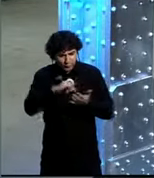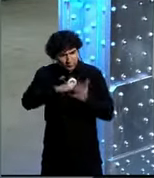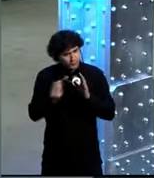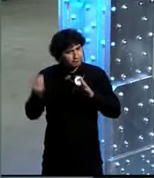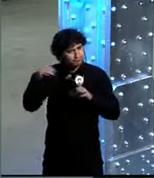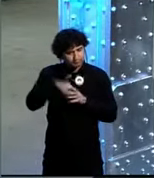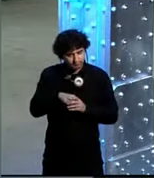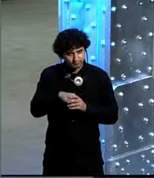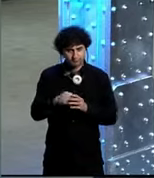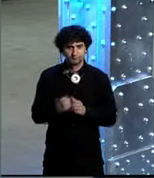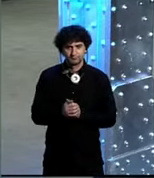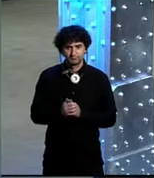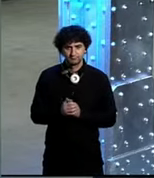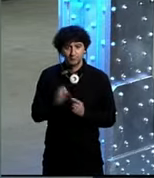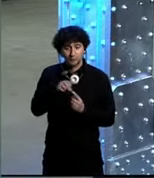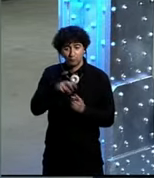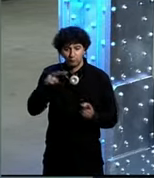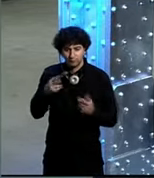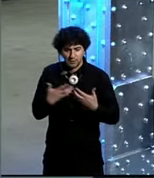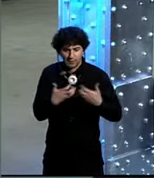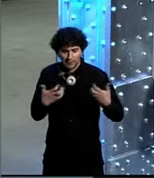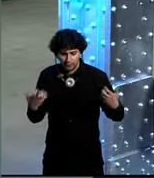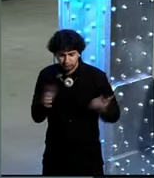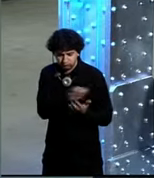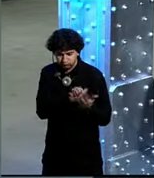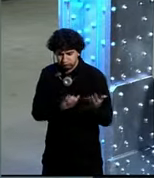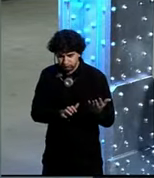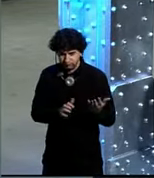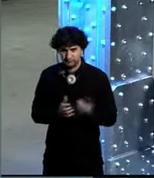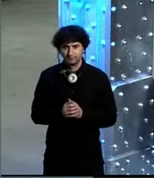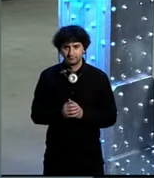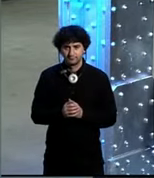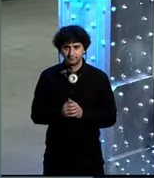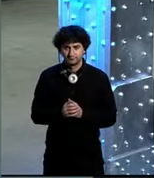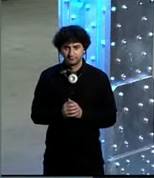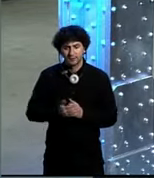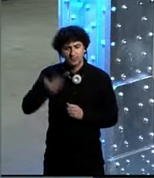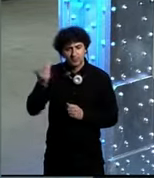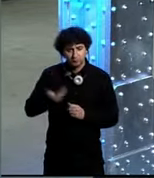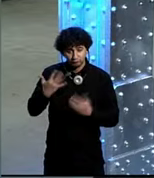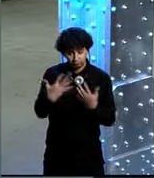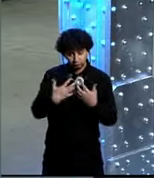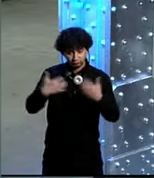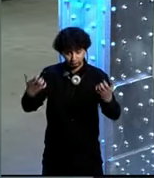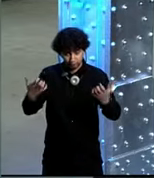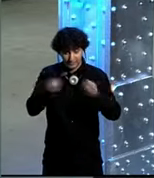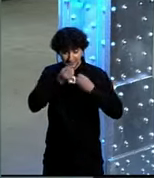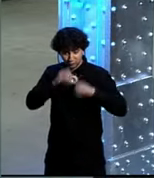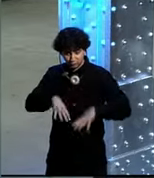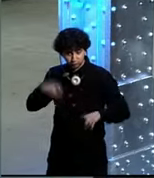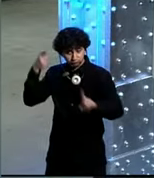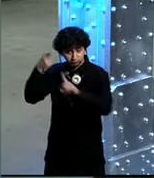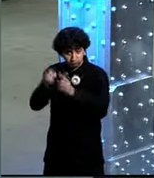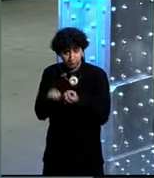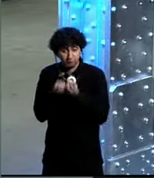angle. It's not only the story you're telling people that matters in the long run. It's a story that people tell